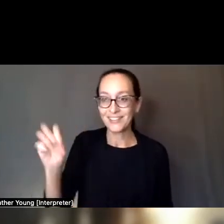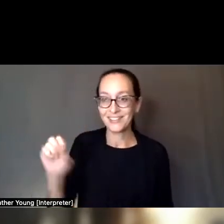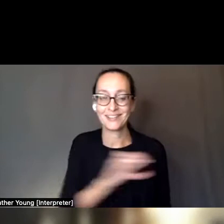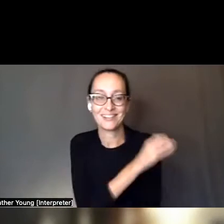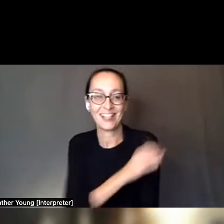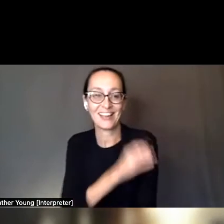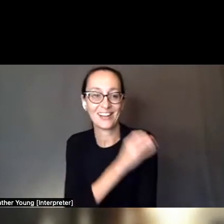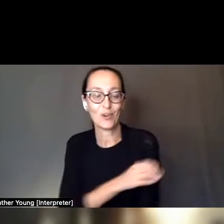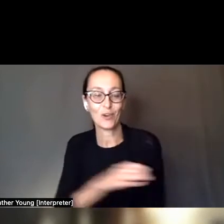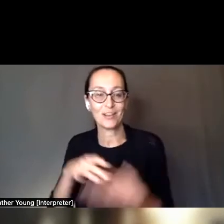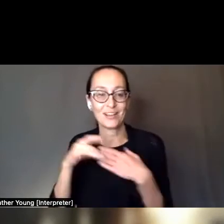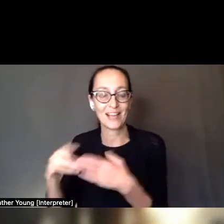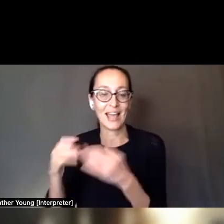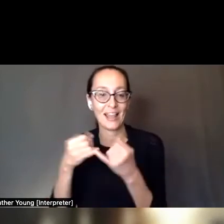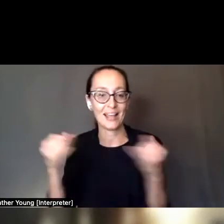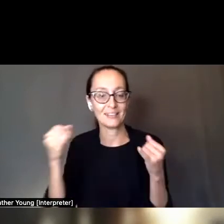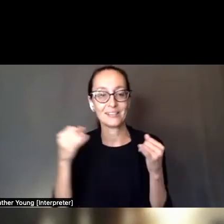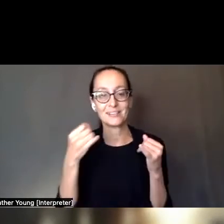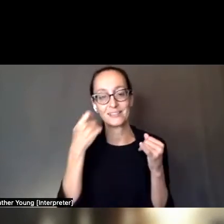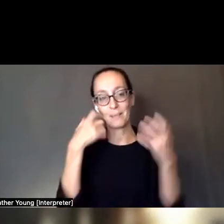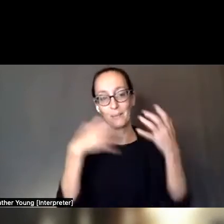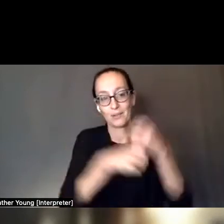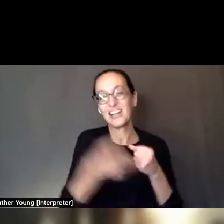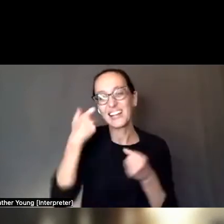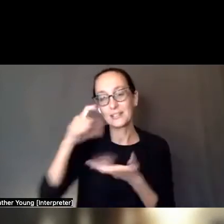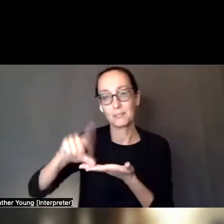for SSD that we published recently.